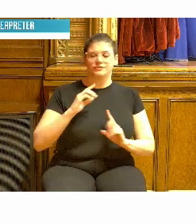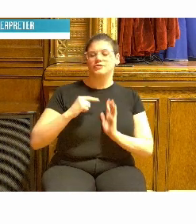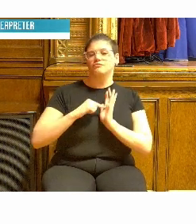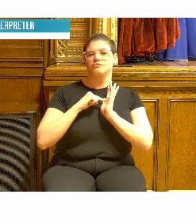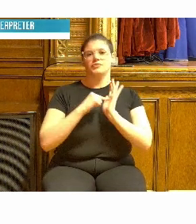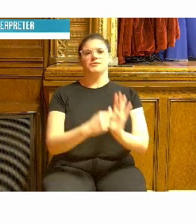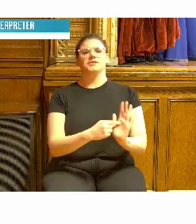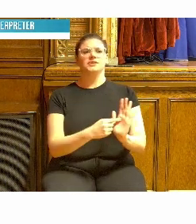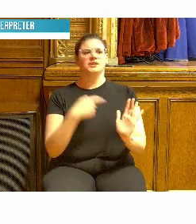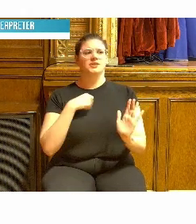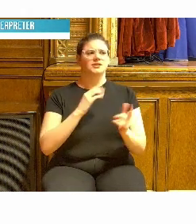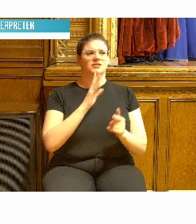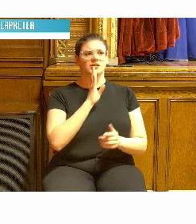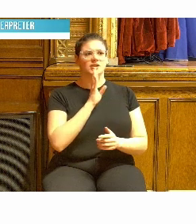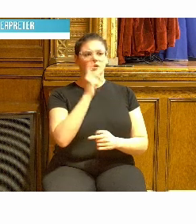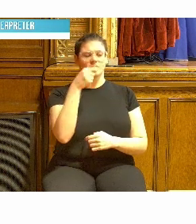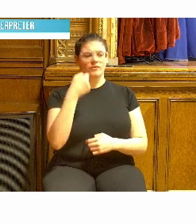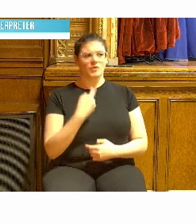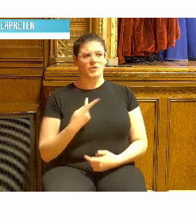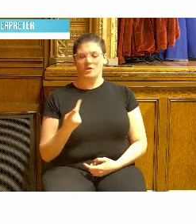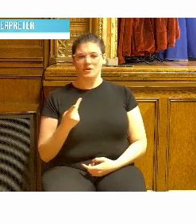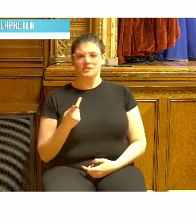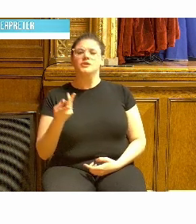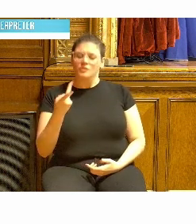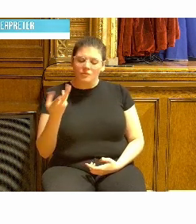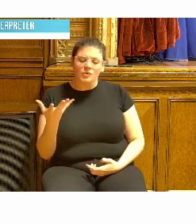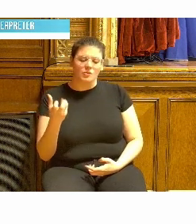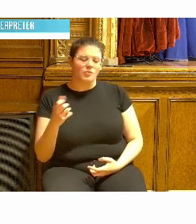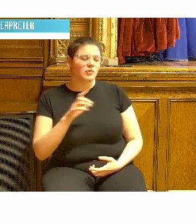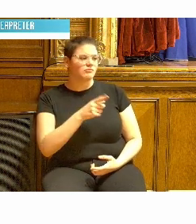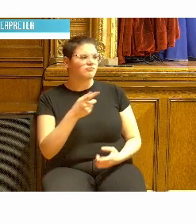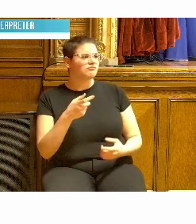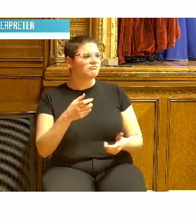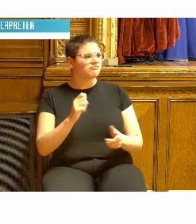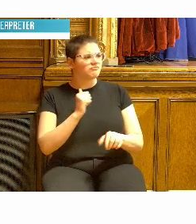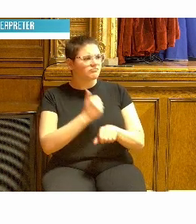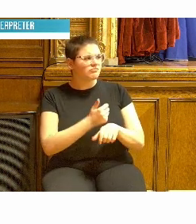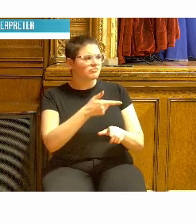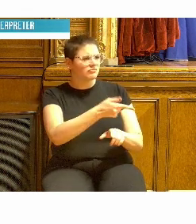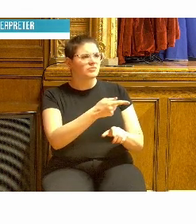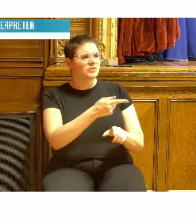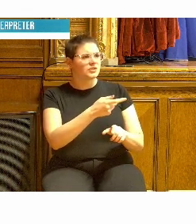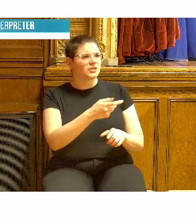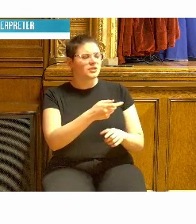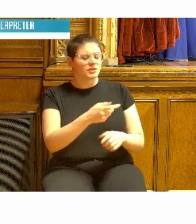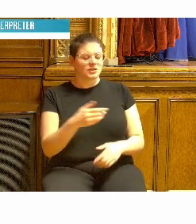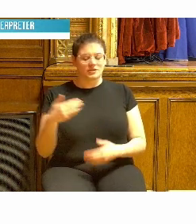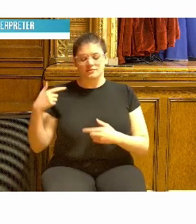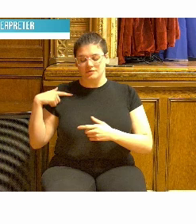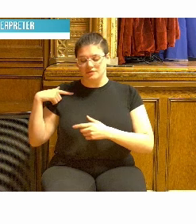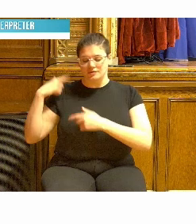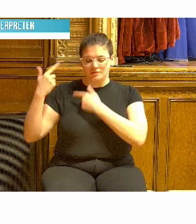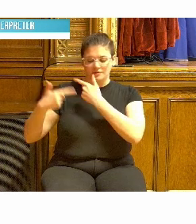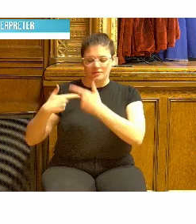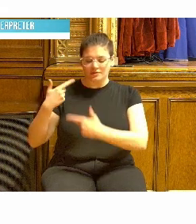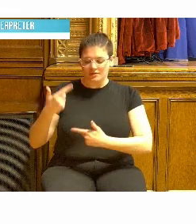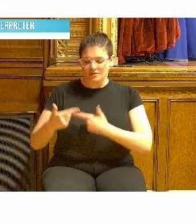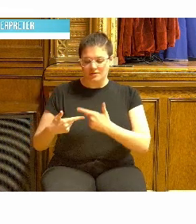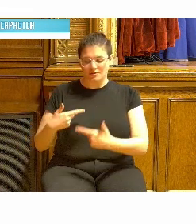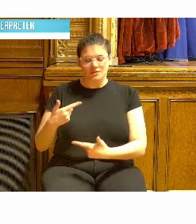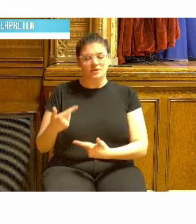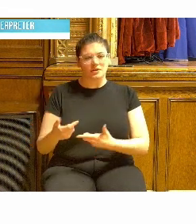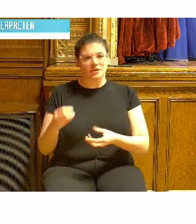and holding the people who are representing us accountable. Moving on to lineage-based remedies